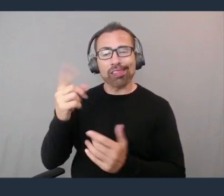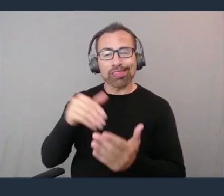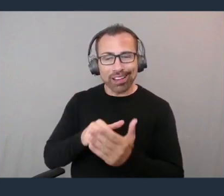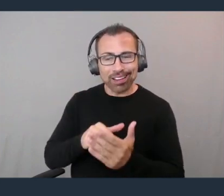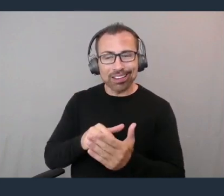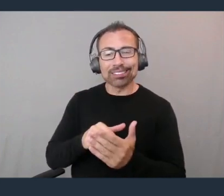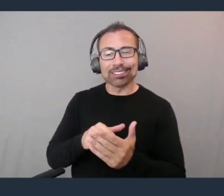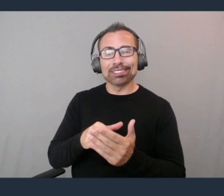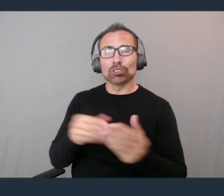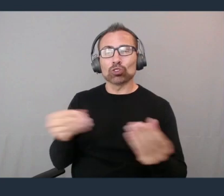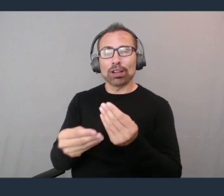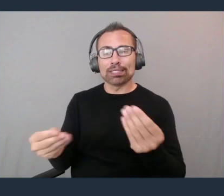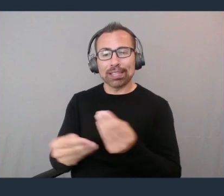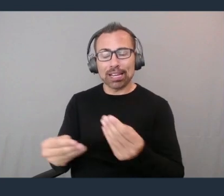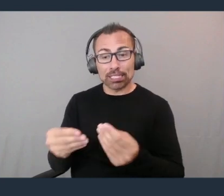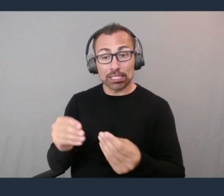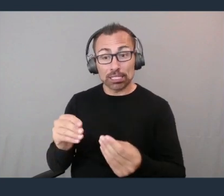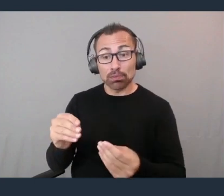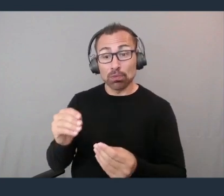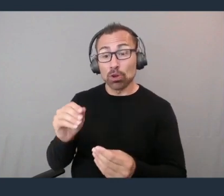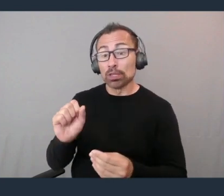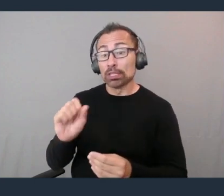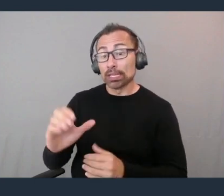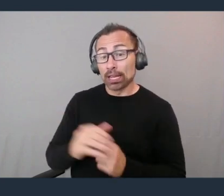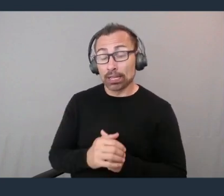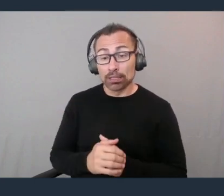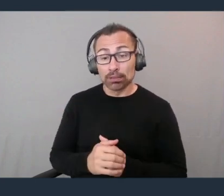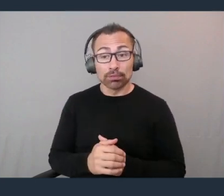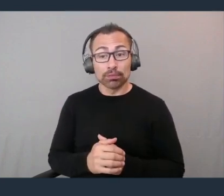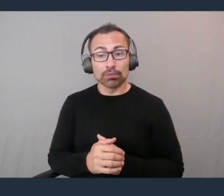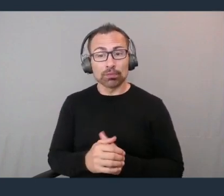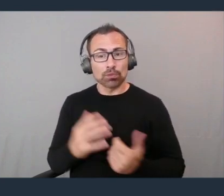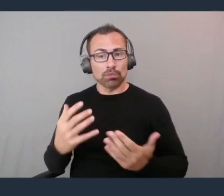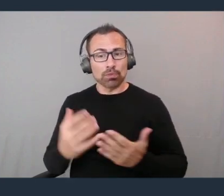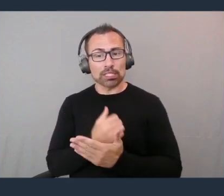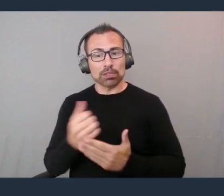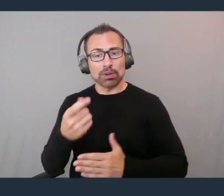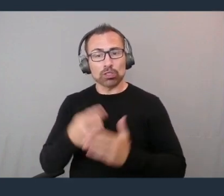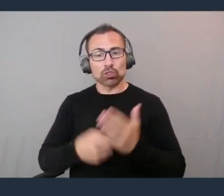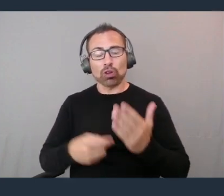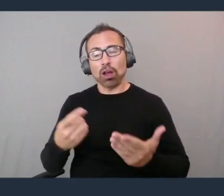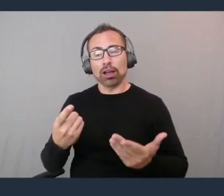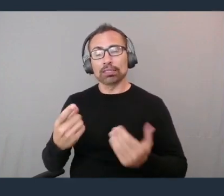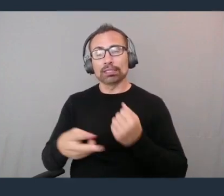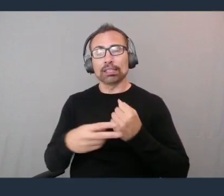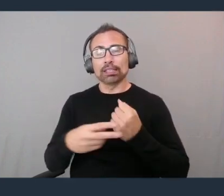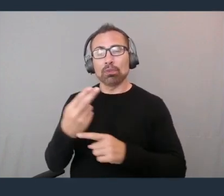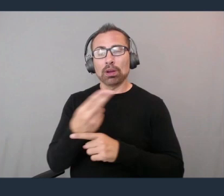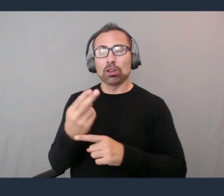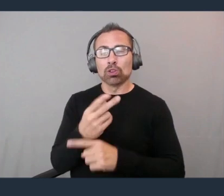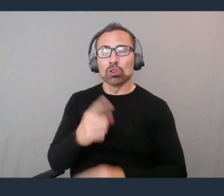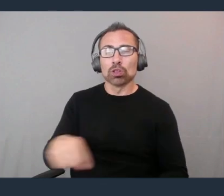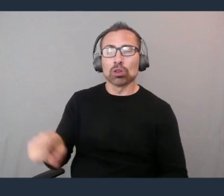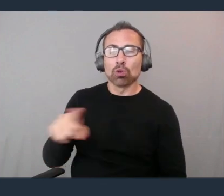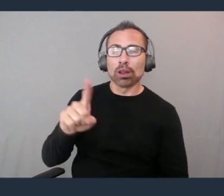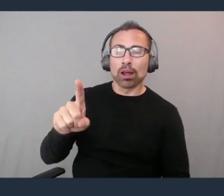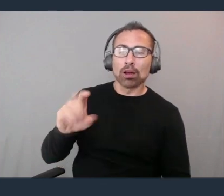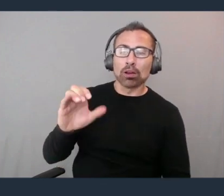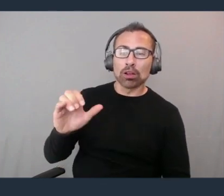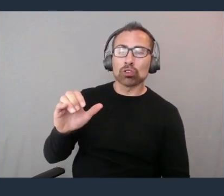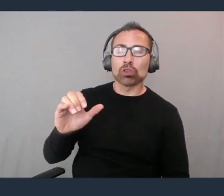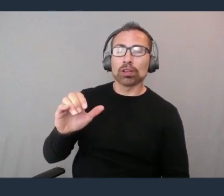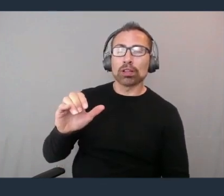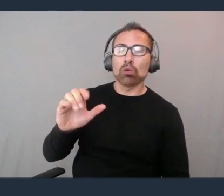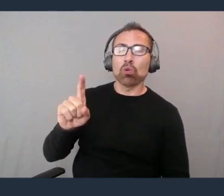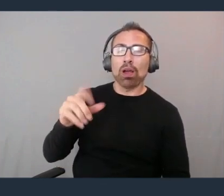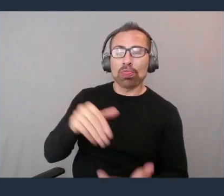Maximize the cost savings by using an object size filter of at least 128 KB when you move objects from hotter